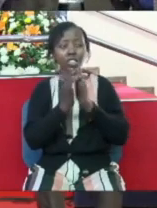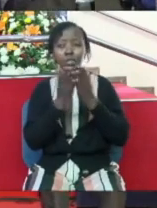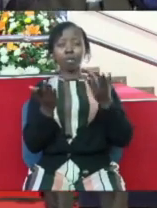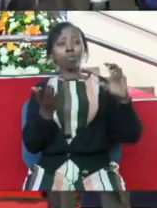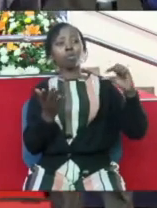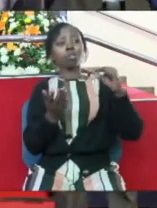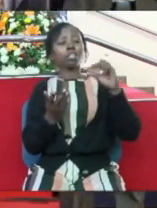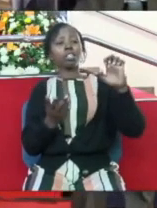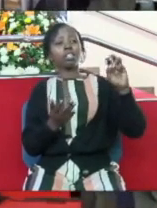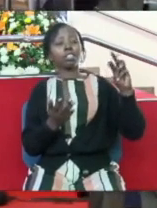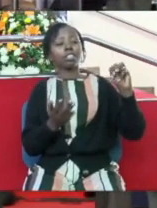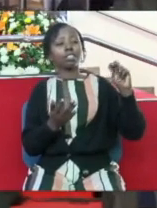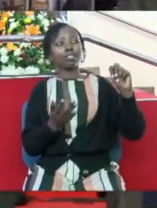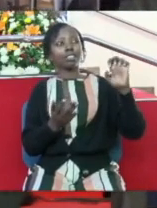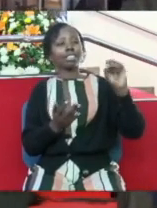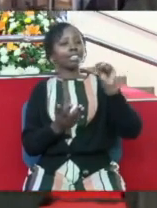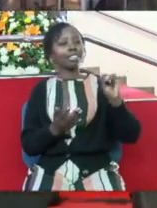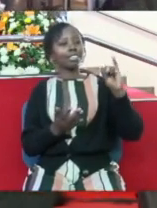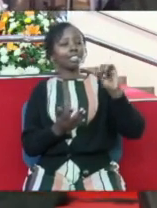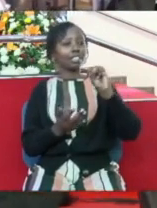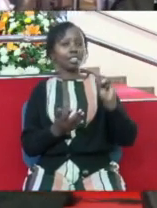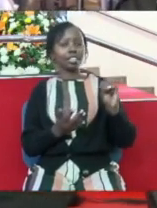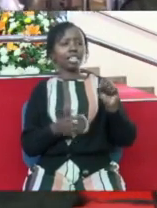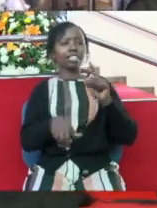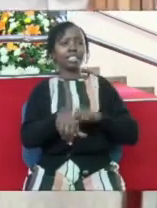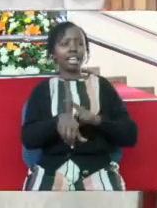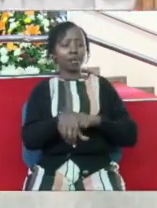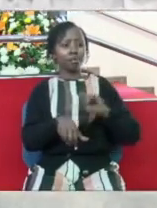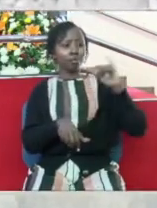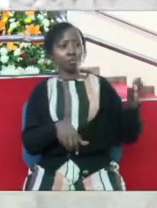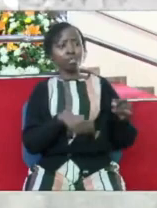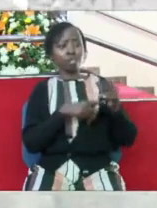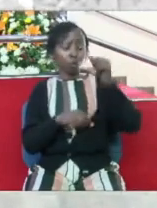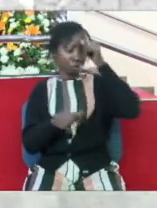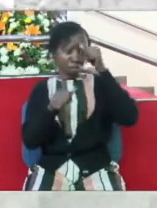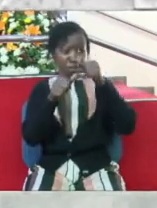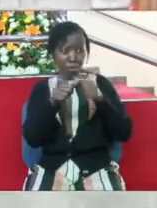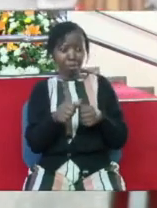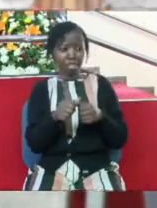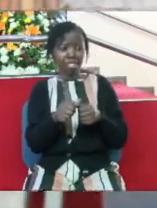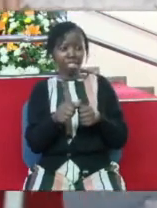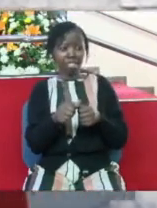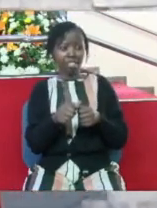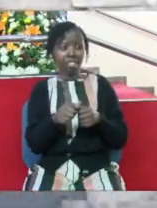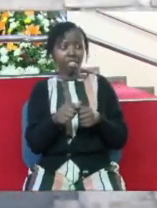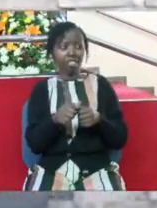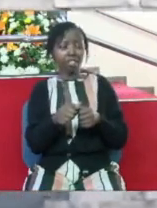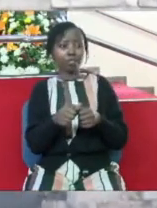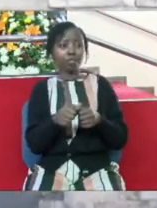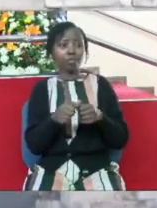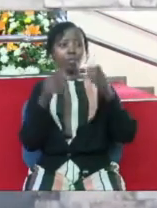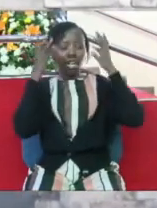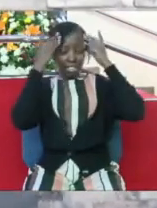Mwanzo 32. And as he remembered about the Lord his God. Alipokumbuka Bwana wake. He decided to get his family, his